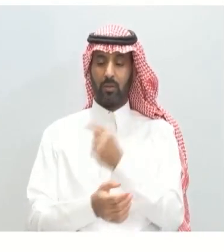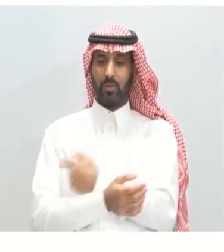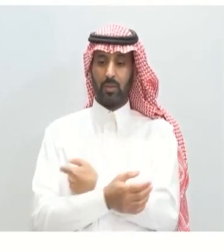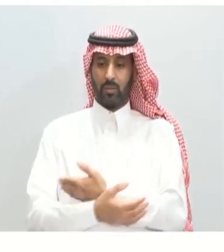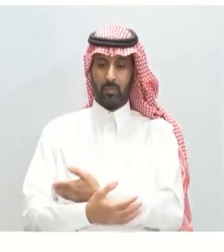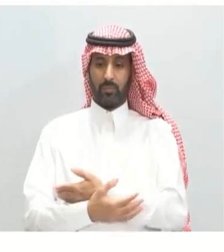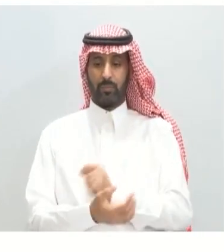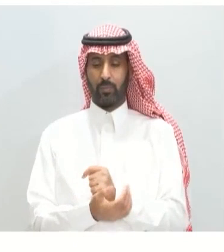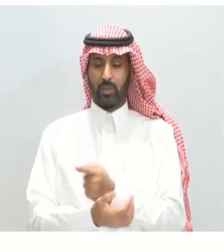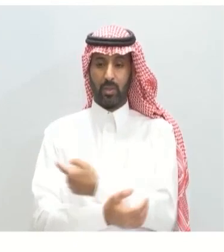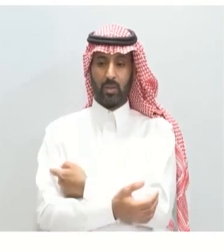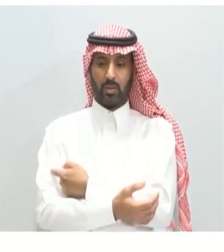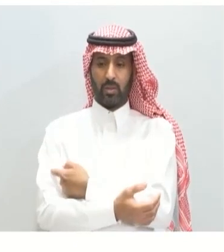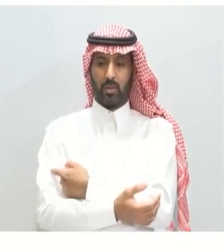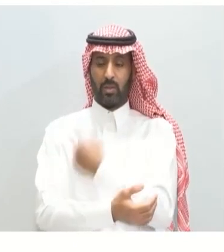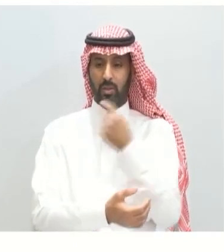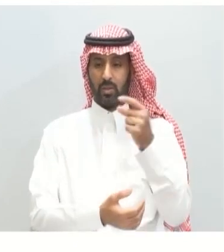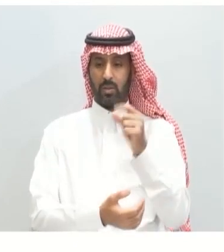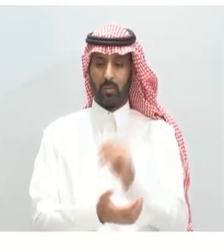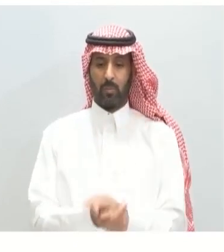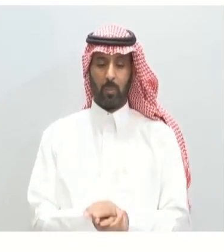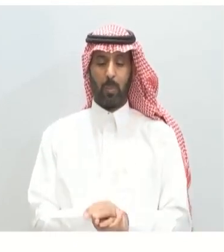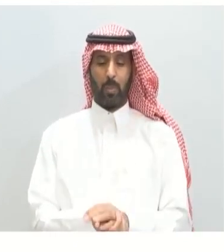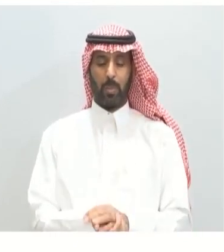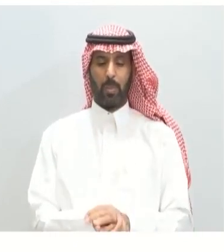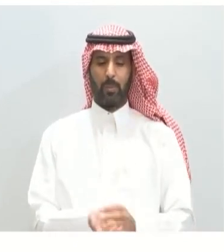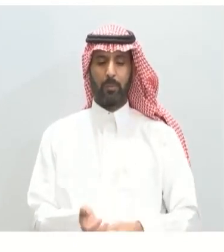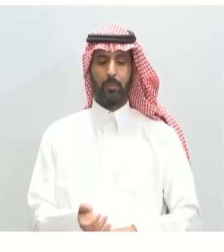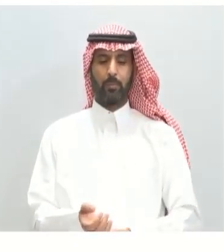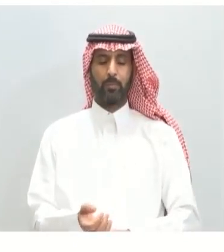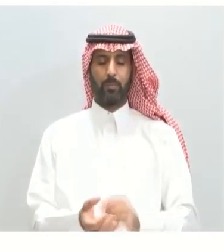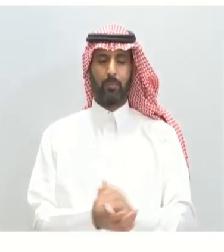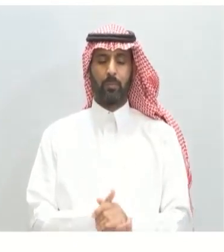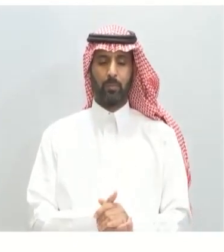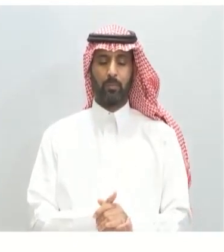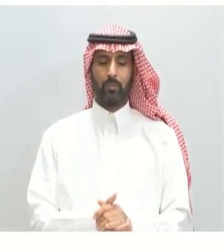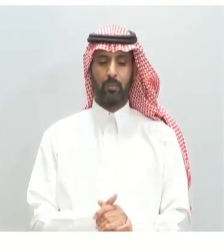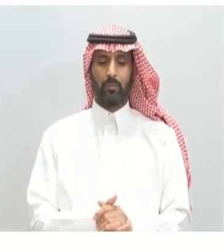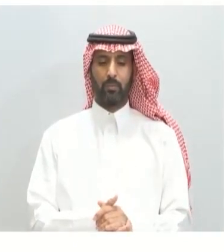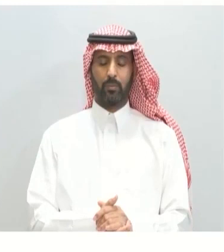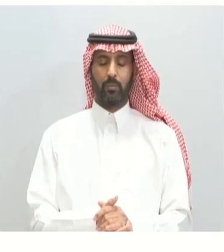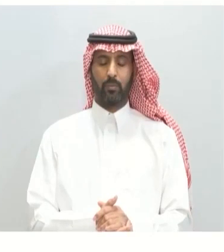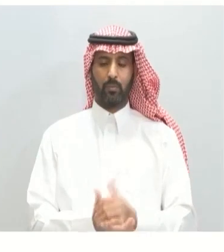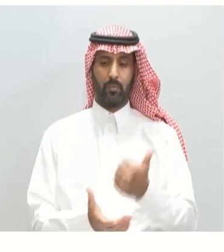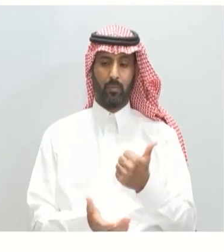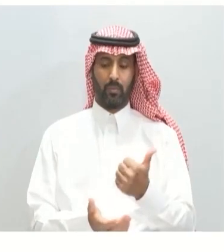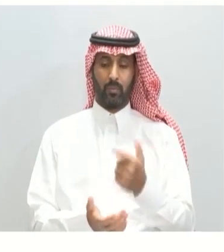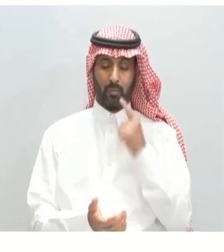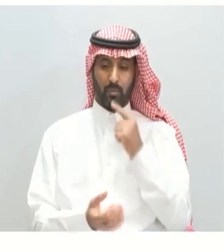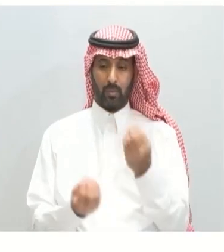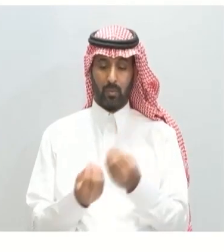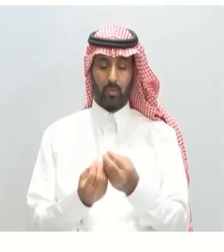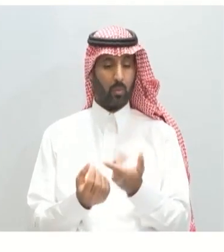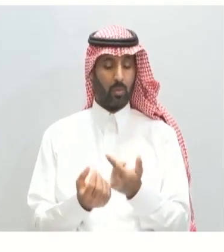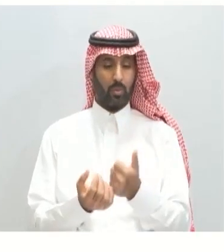the pediatric is related to medical care of children. Number six here, stimulate, goes with the